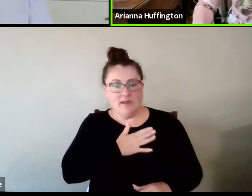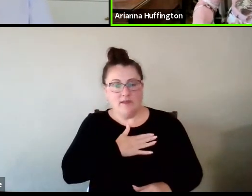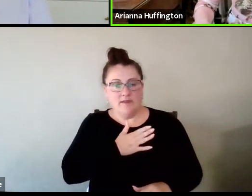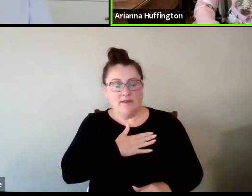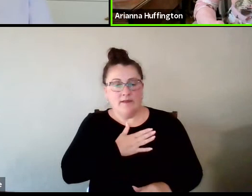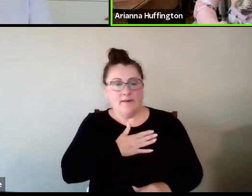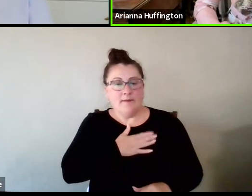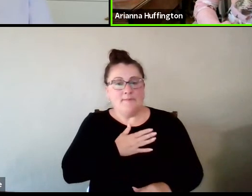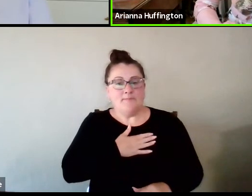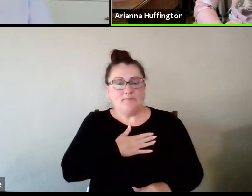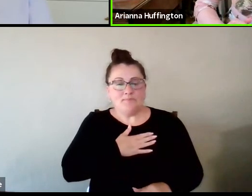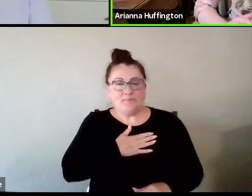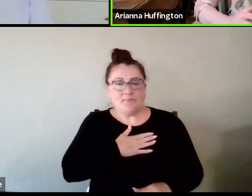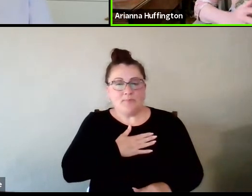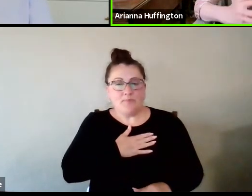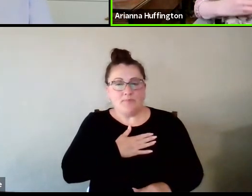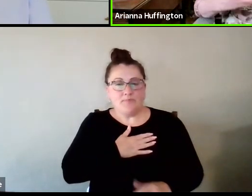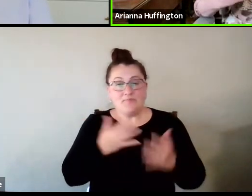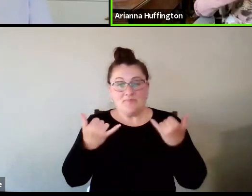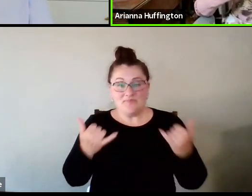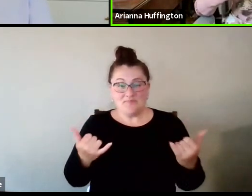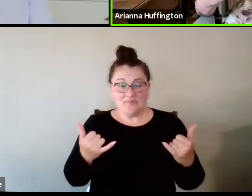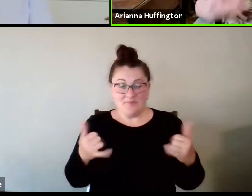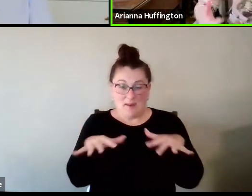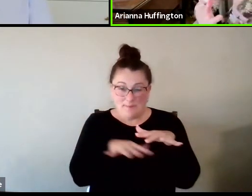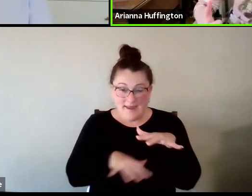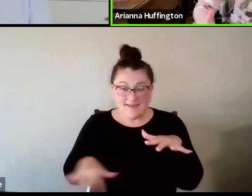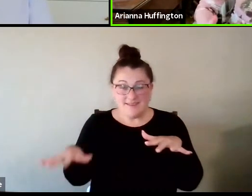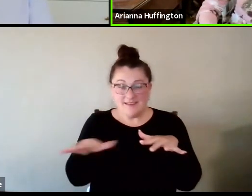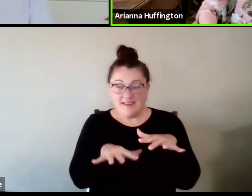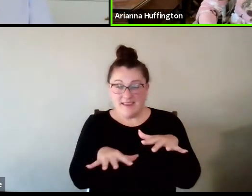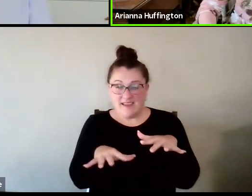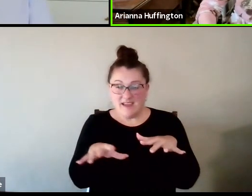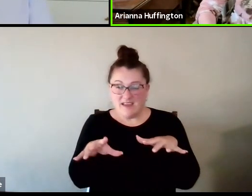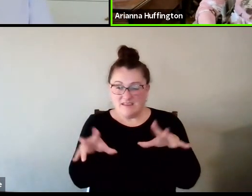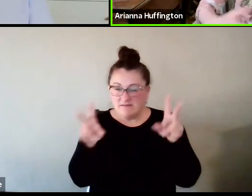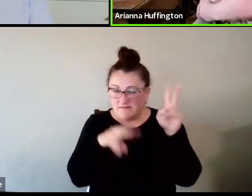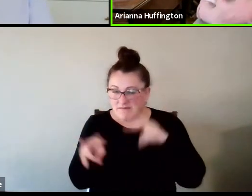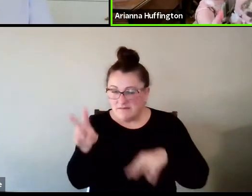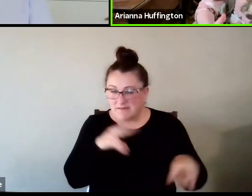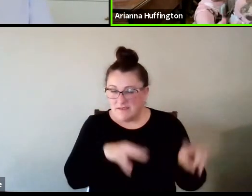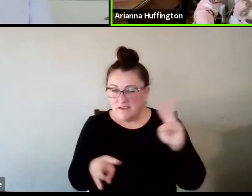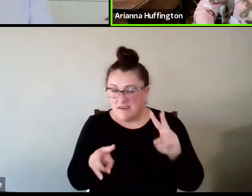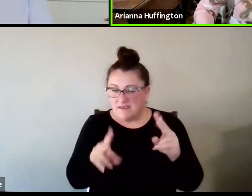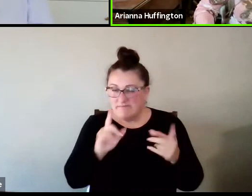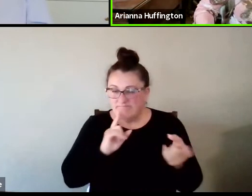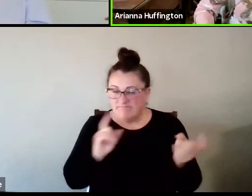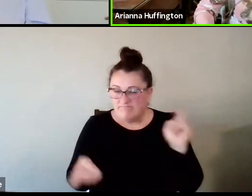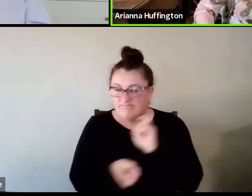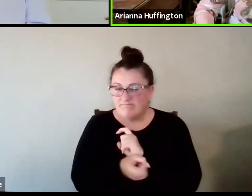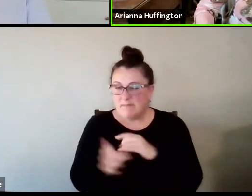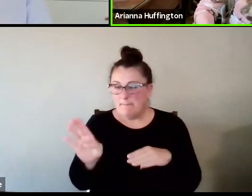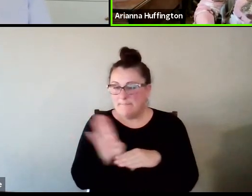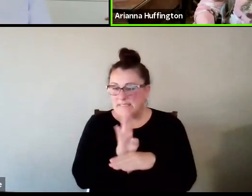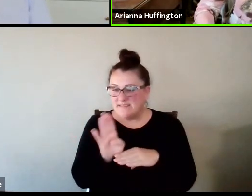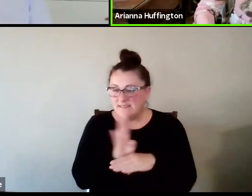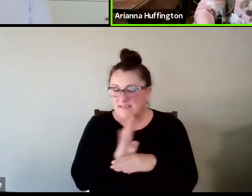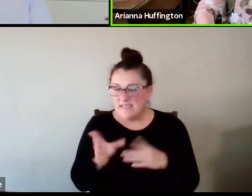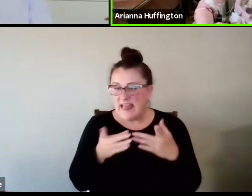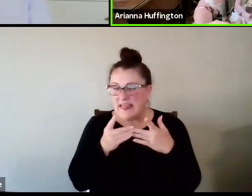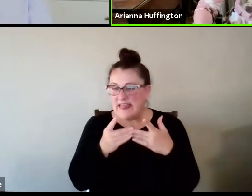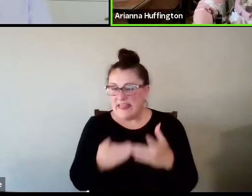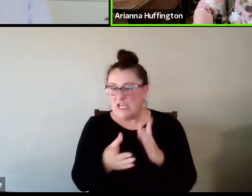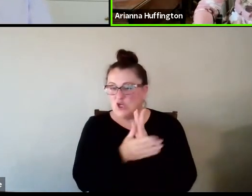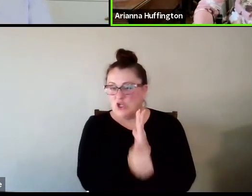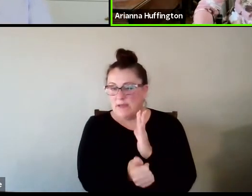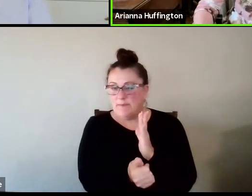now, as we are basically rethinking business, rethinking leadership, yeah,